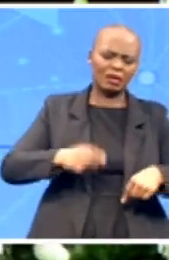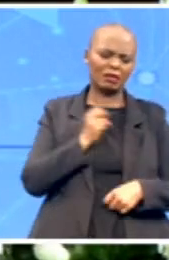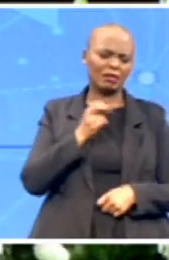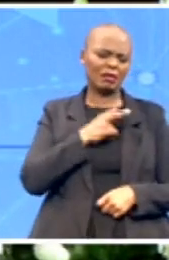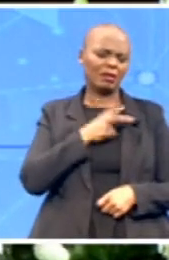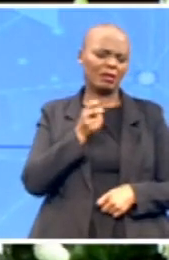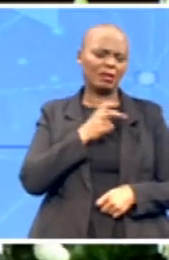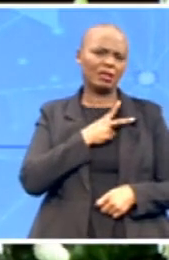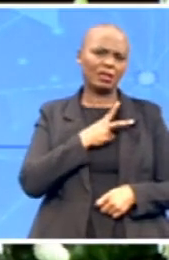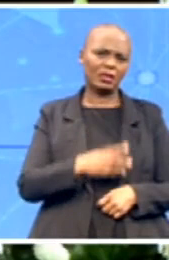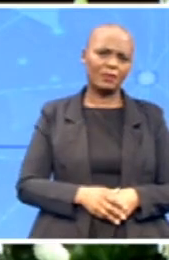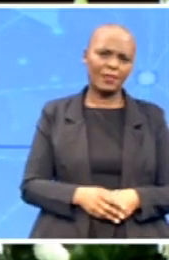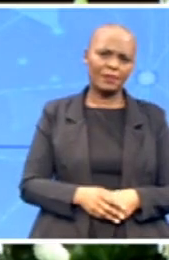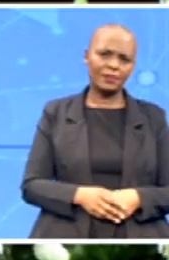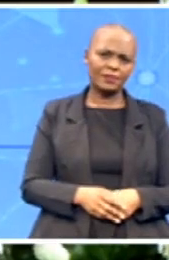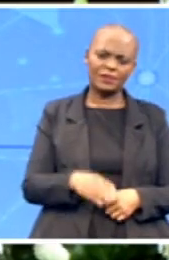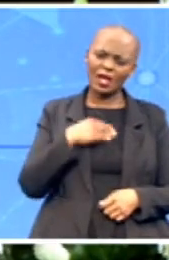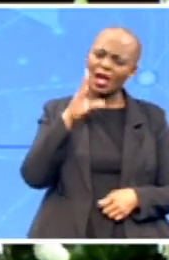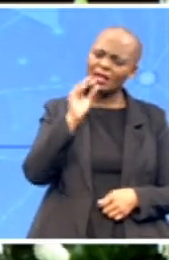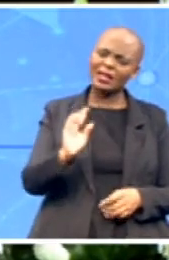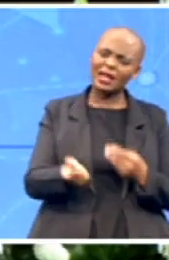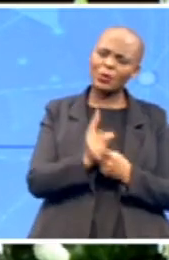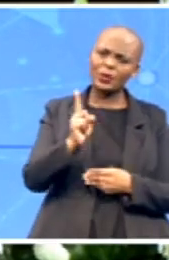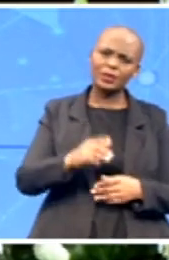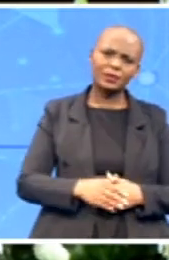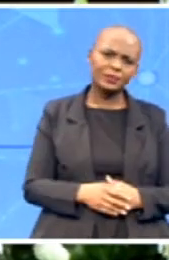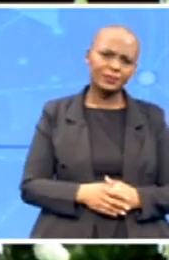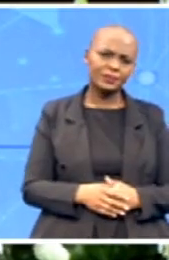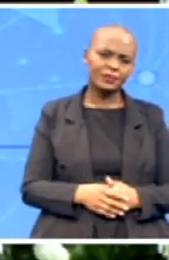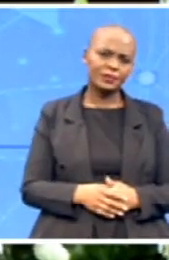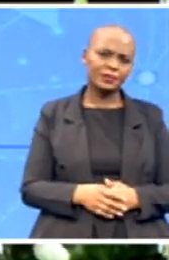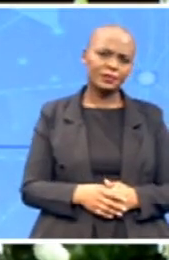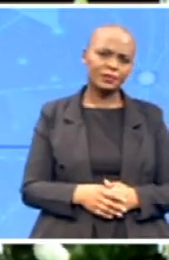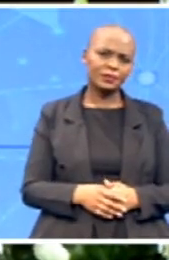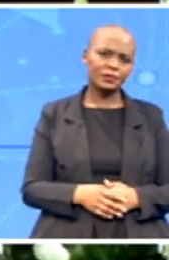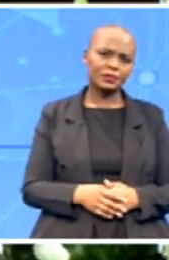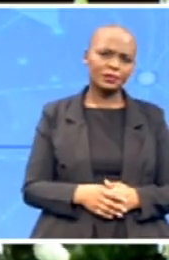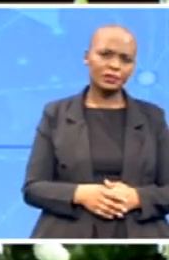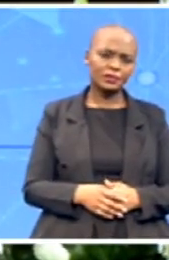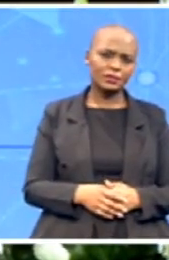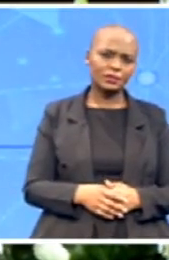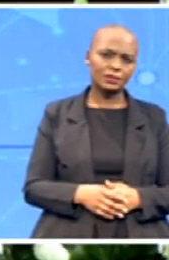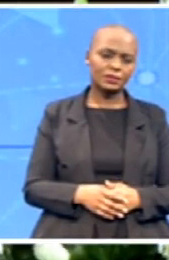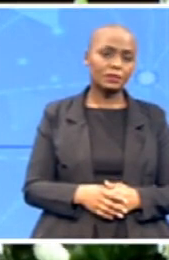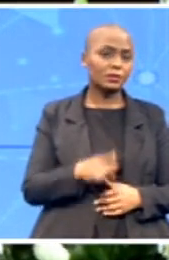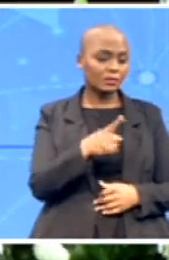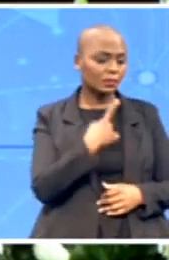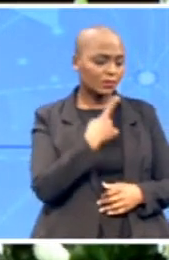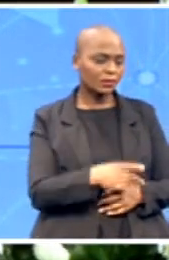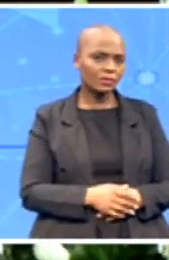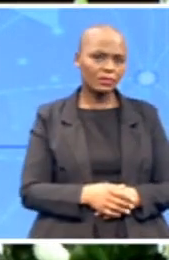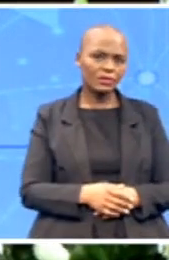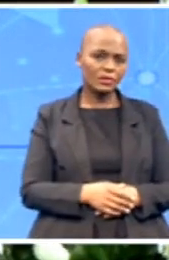what is happening? And when I called Tony, Tony said, hey, who are you? I said, come here,